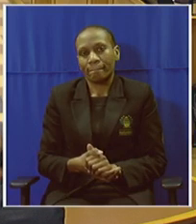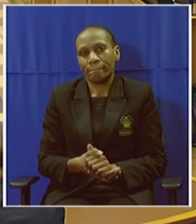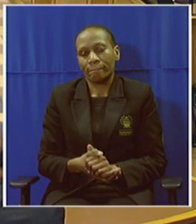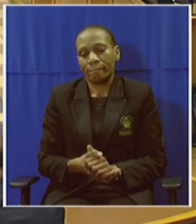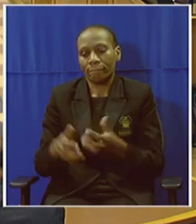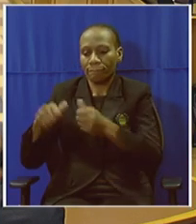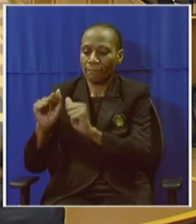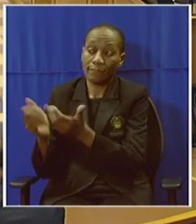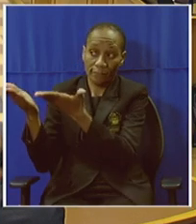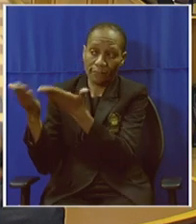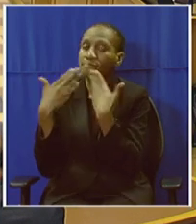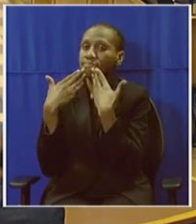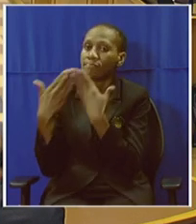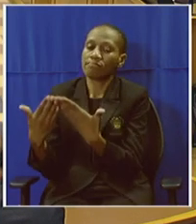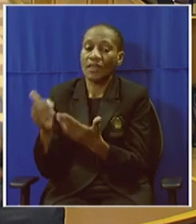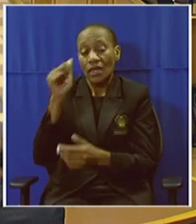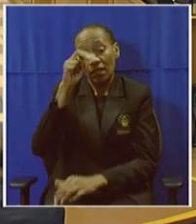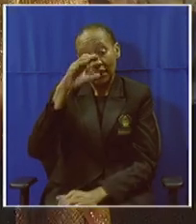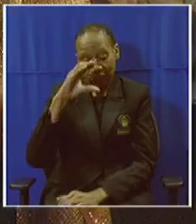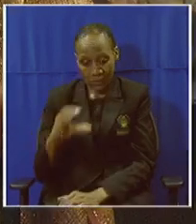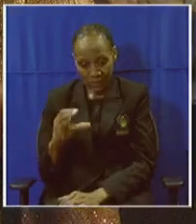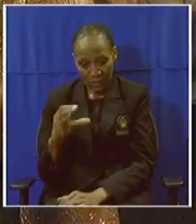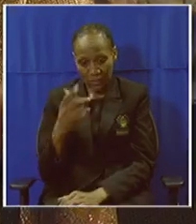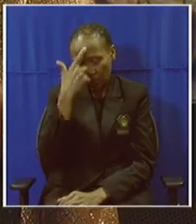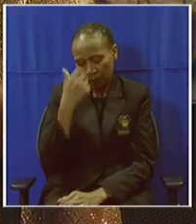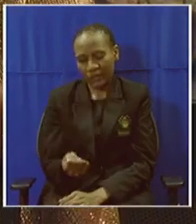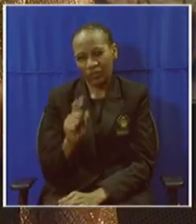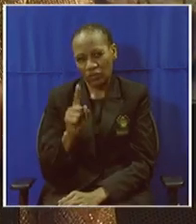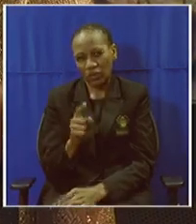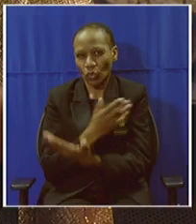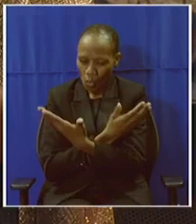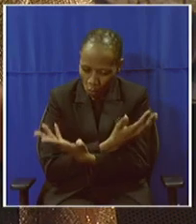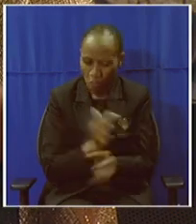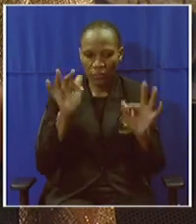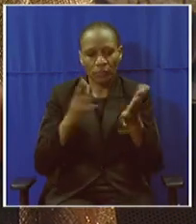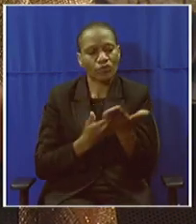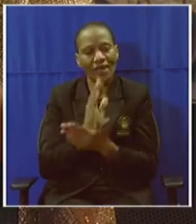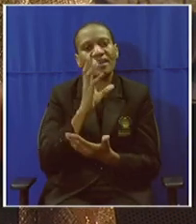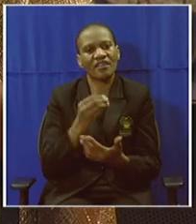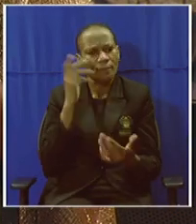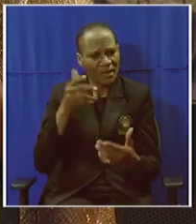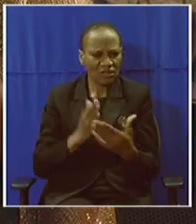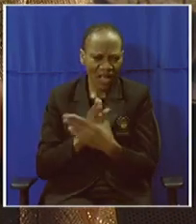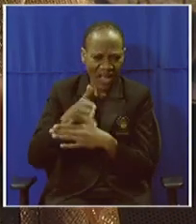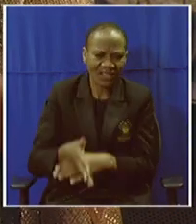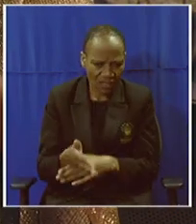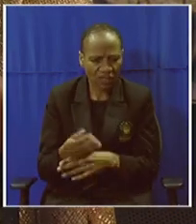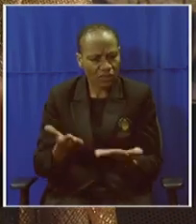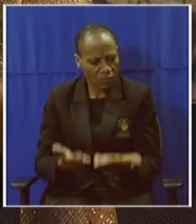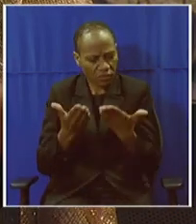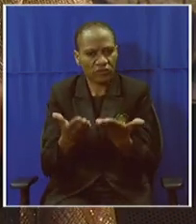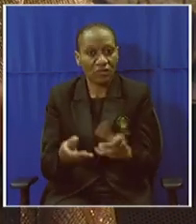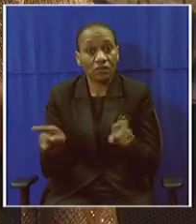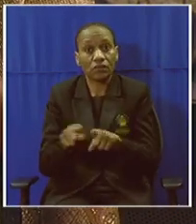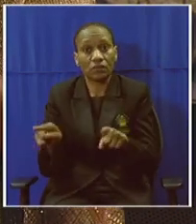Thank you, Chairperson. The African National Congress believes that everyone has the right to have access to healthcare services,